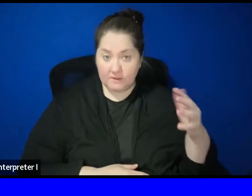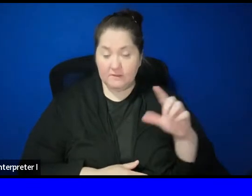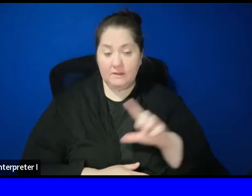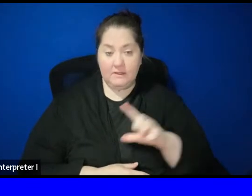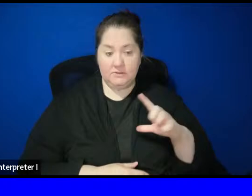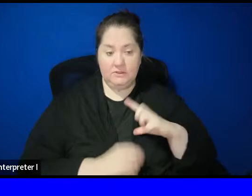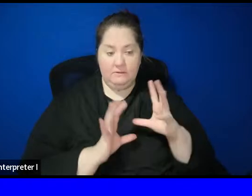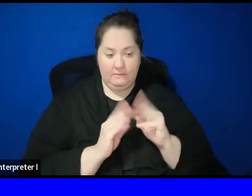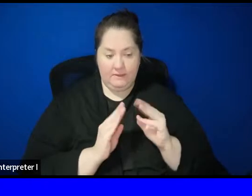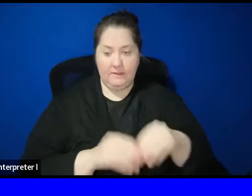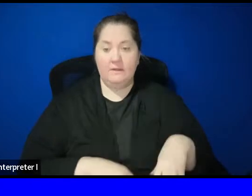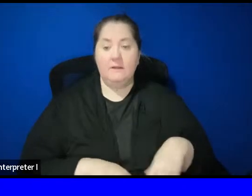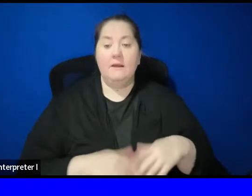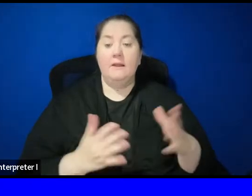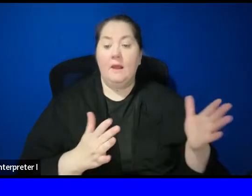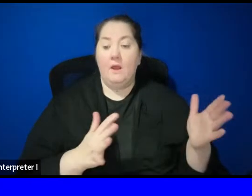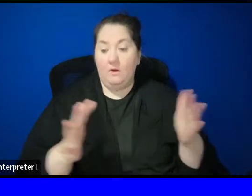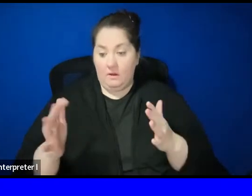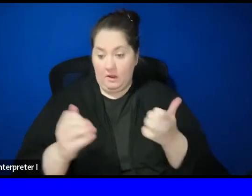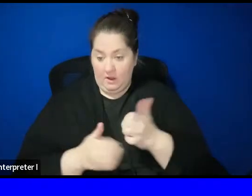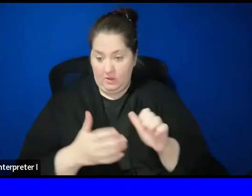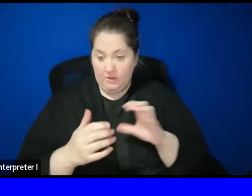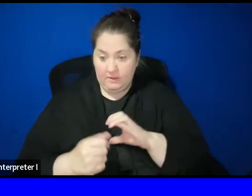turn to measures from other committees,